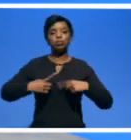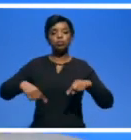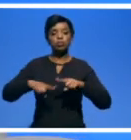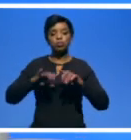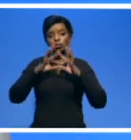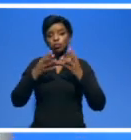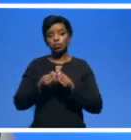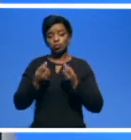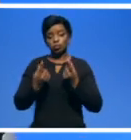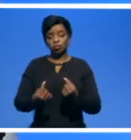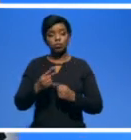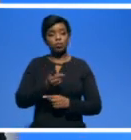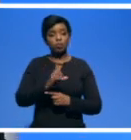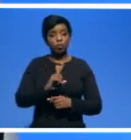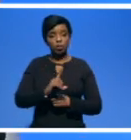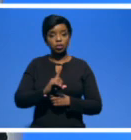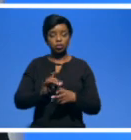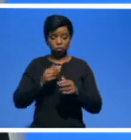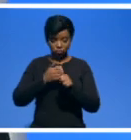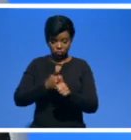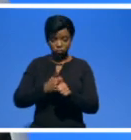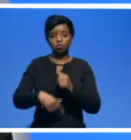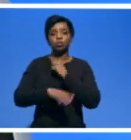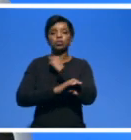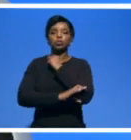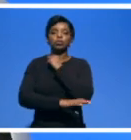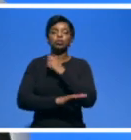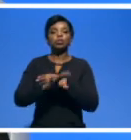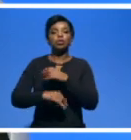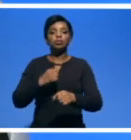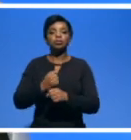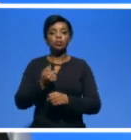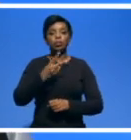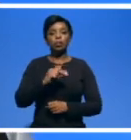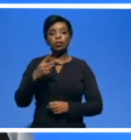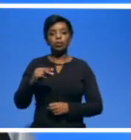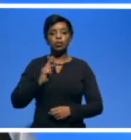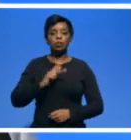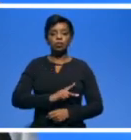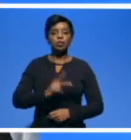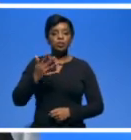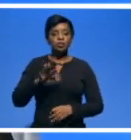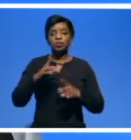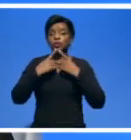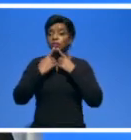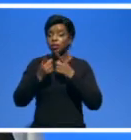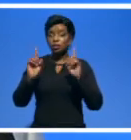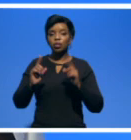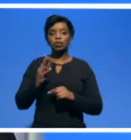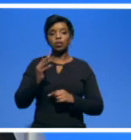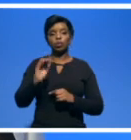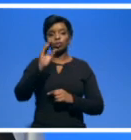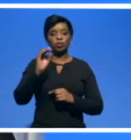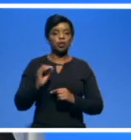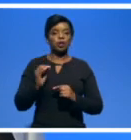irang is based on the constitution. So in 2020, the president announced that 40% of all the government spend would go